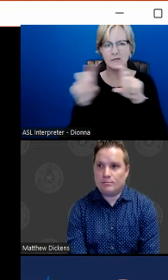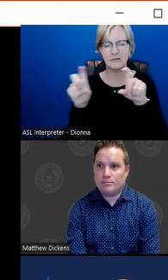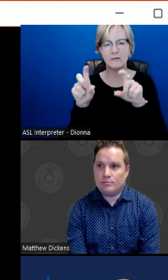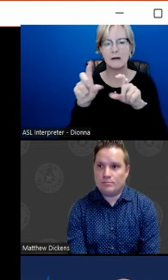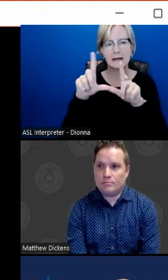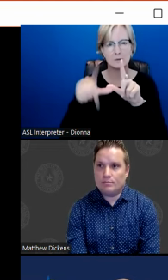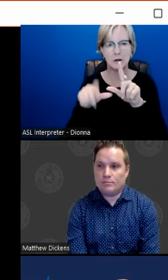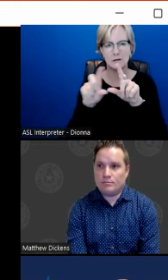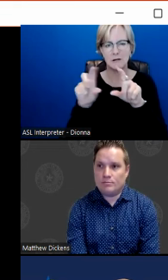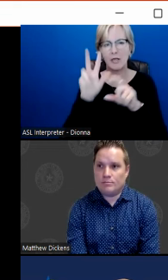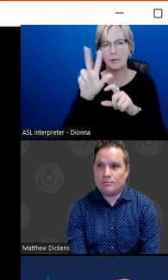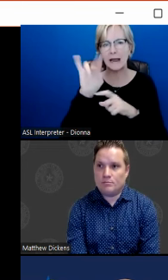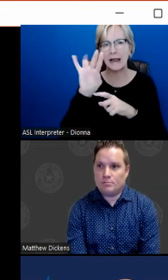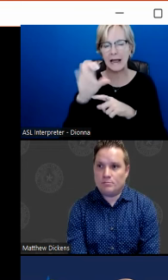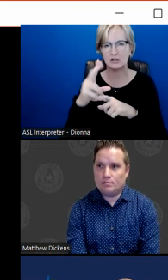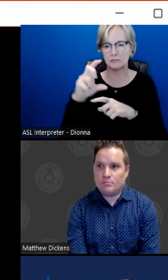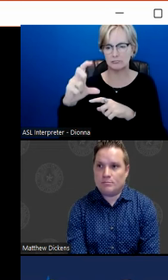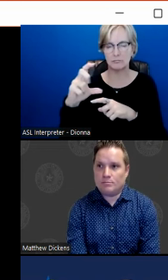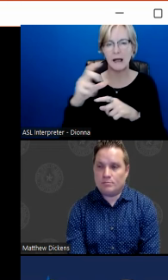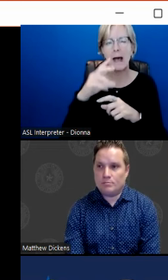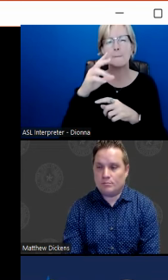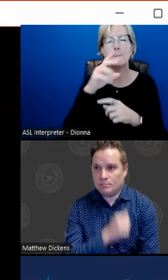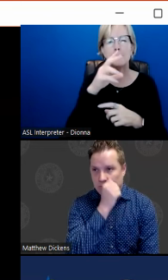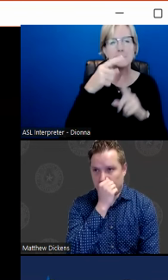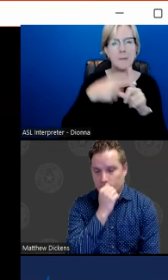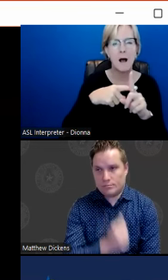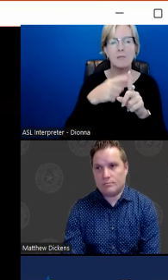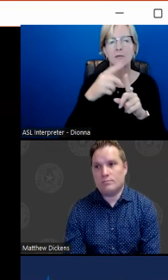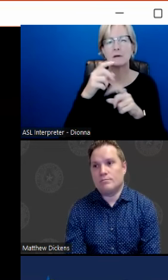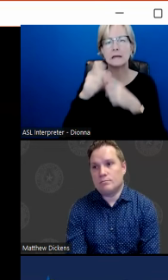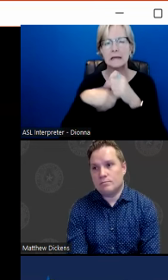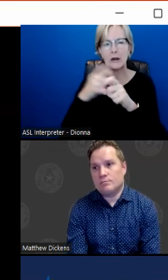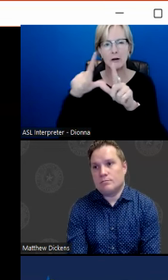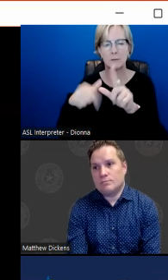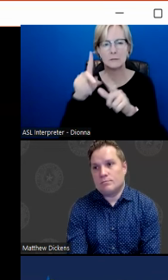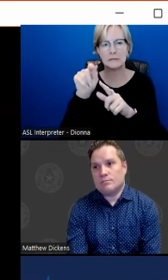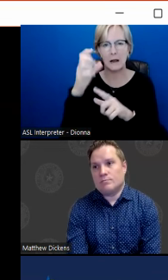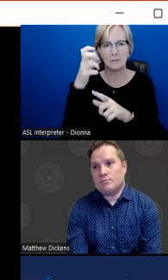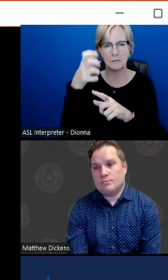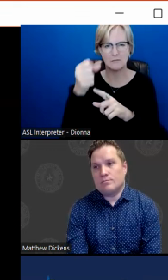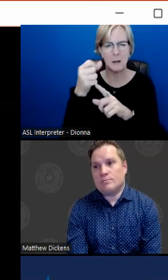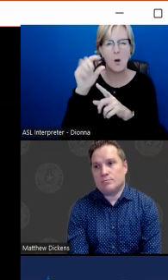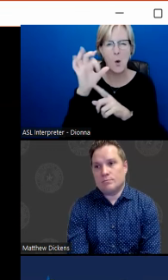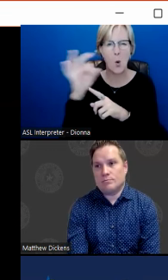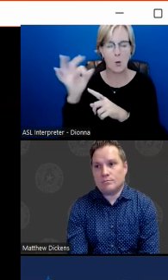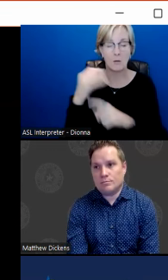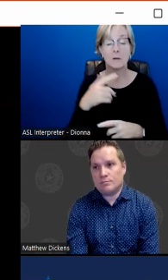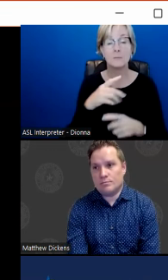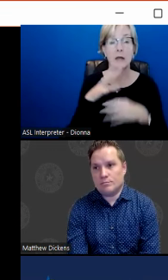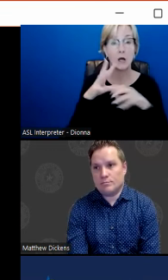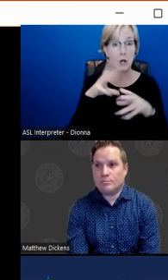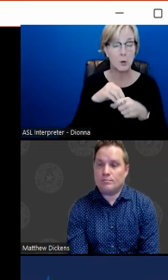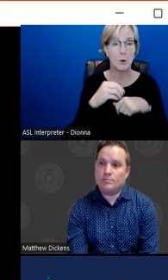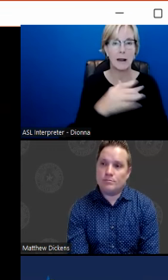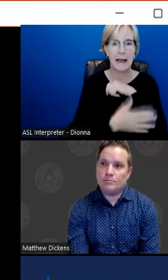in height and a month and year hole punch system expiration date. Information written on the placard includes the county number,